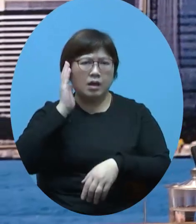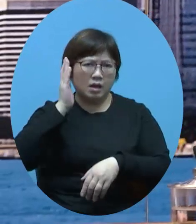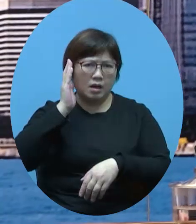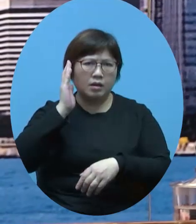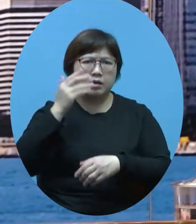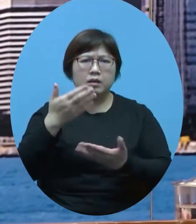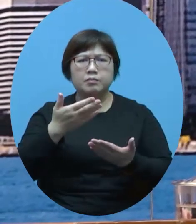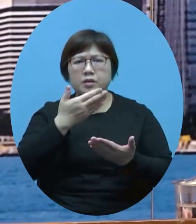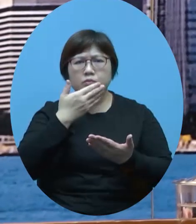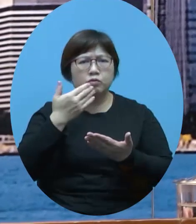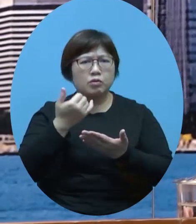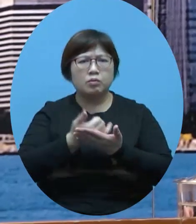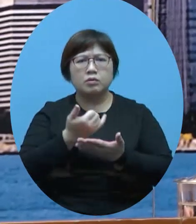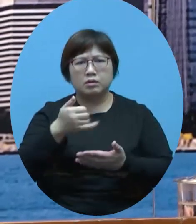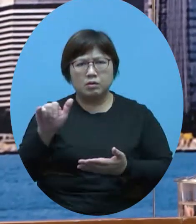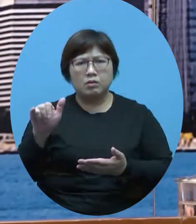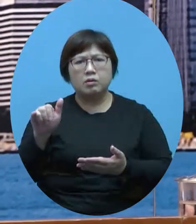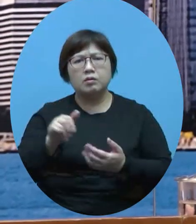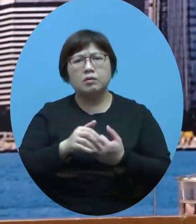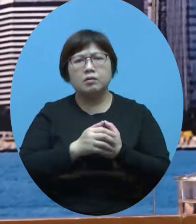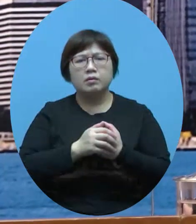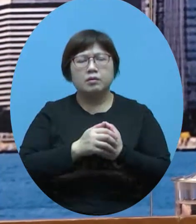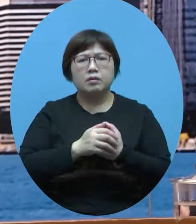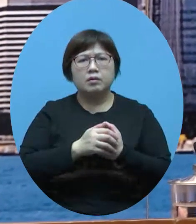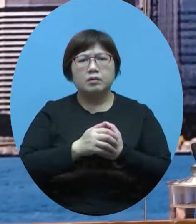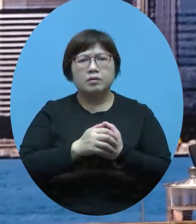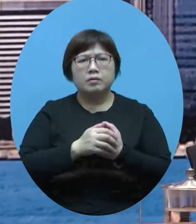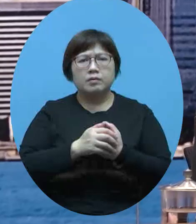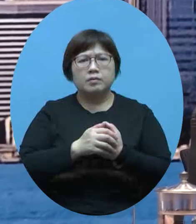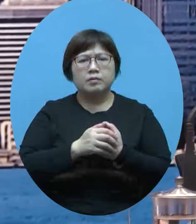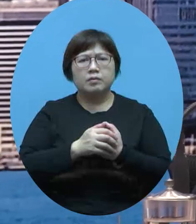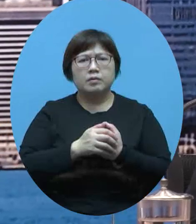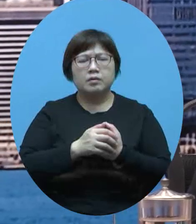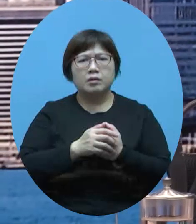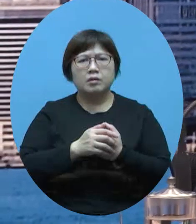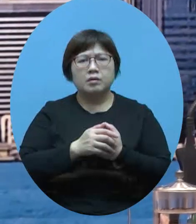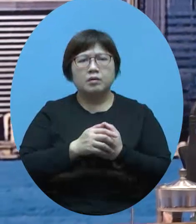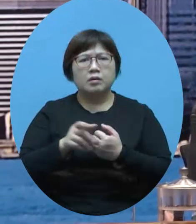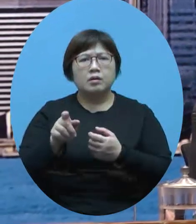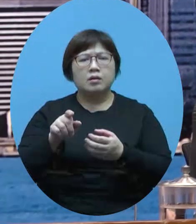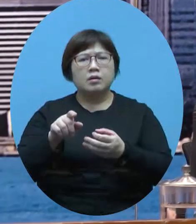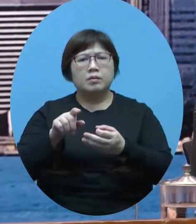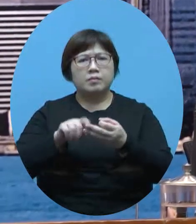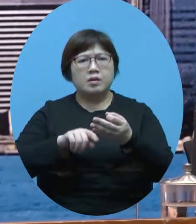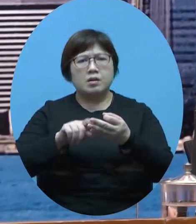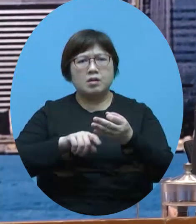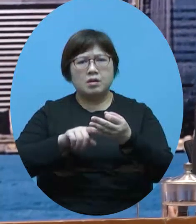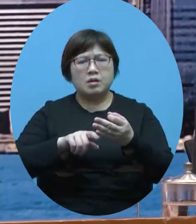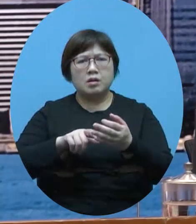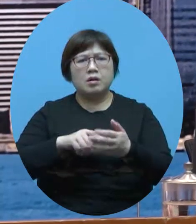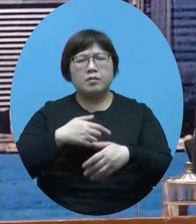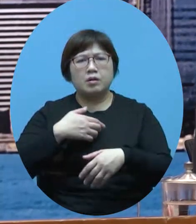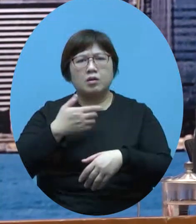in the frozen ward in Pohoi Hospital. He had underlying medical, chronic medical